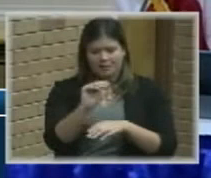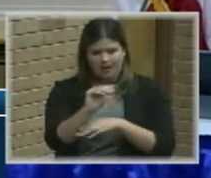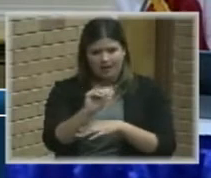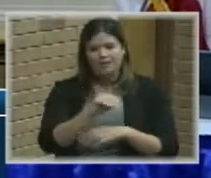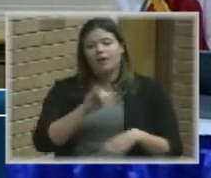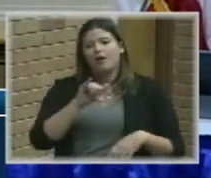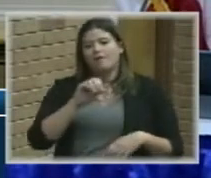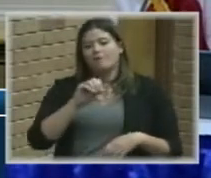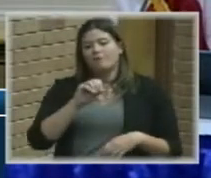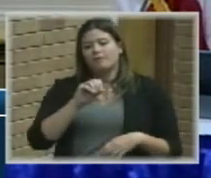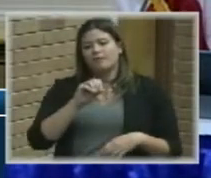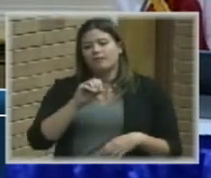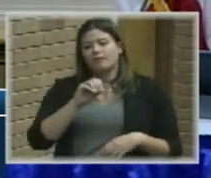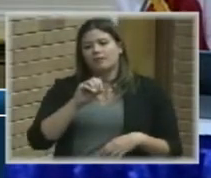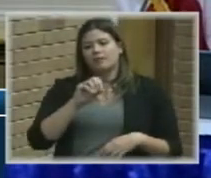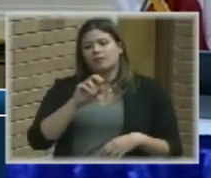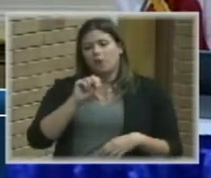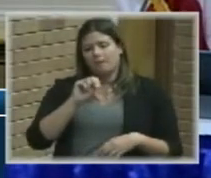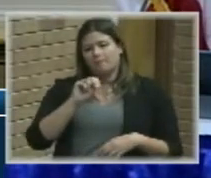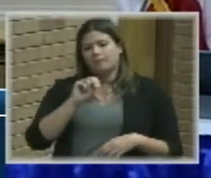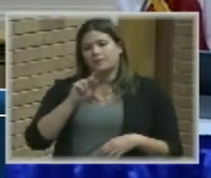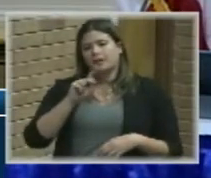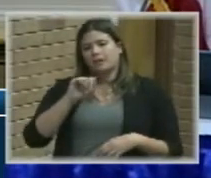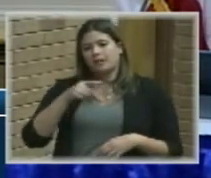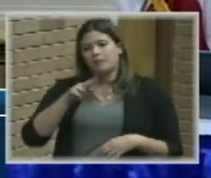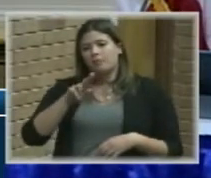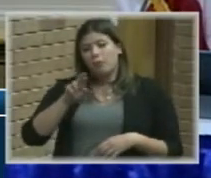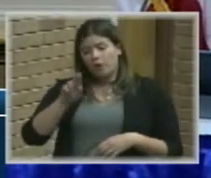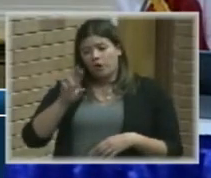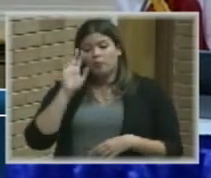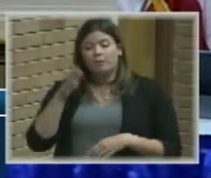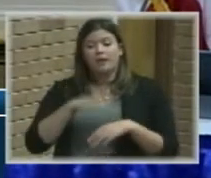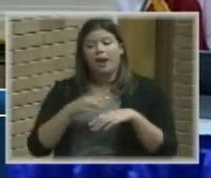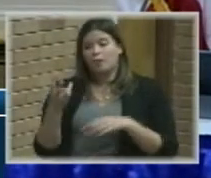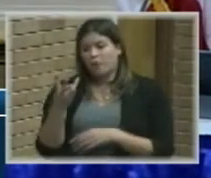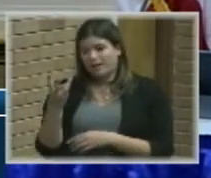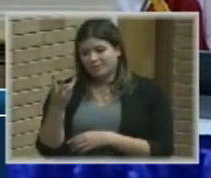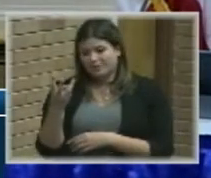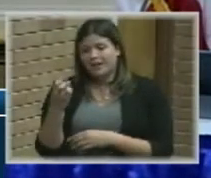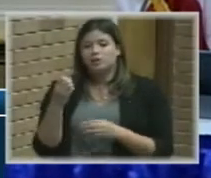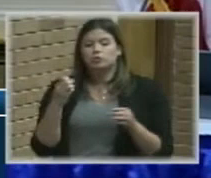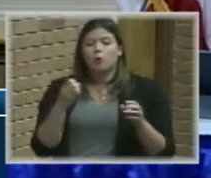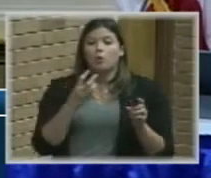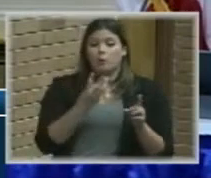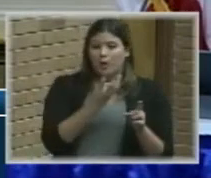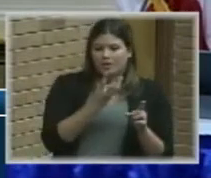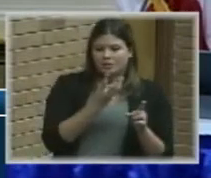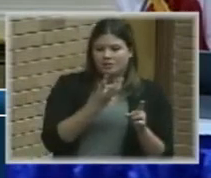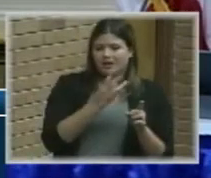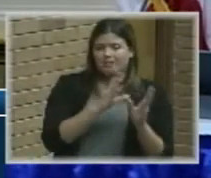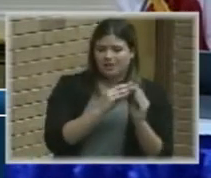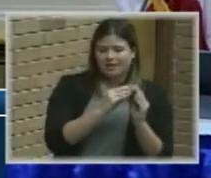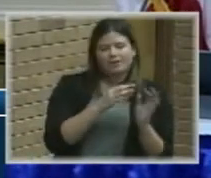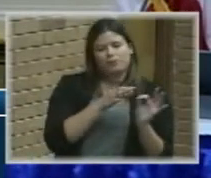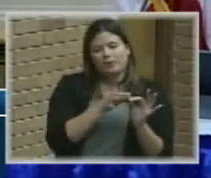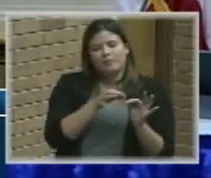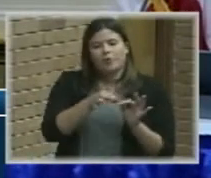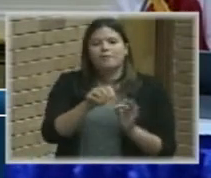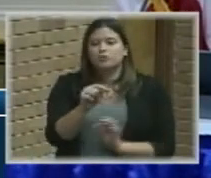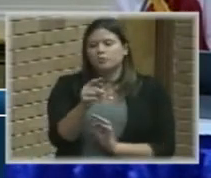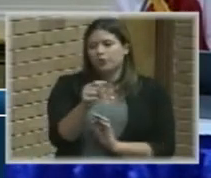Kippur will end on Wednesday, and so we have moved the meeting to Thursday